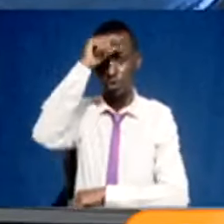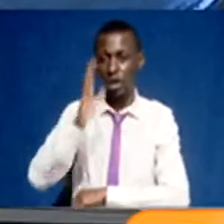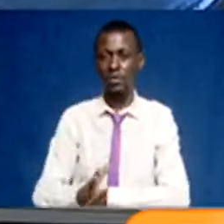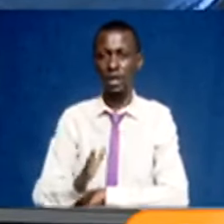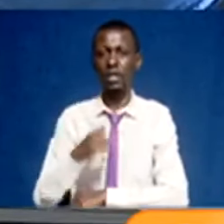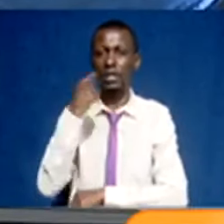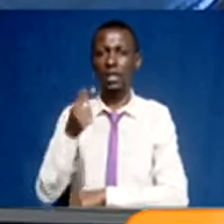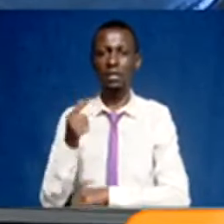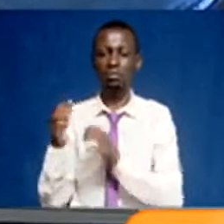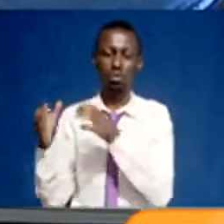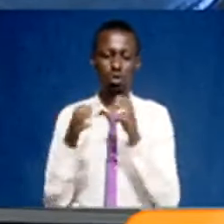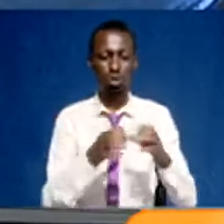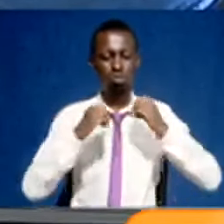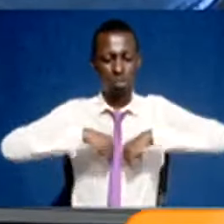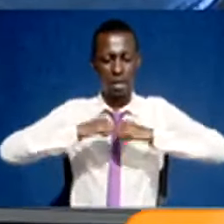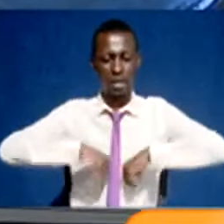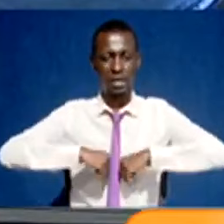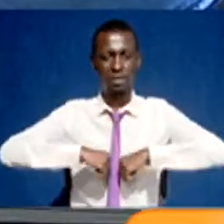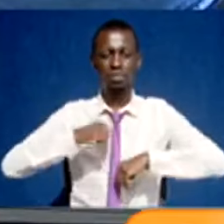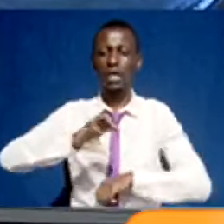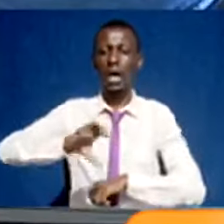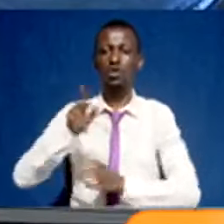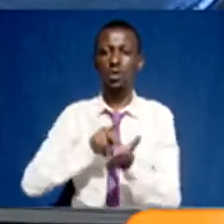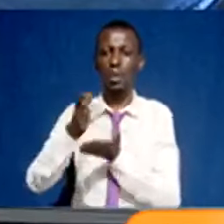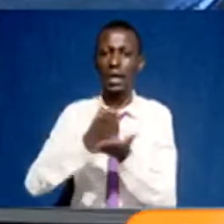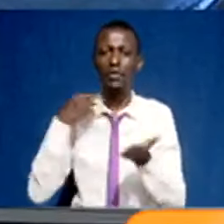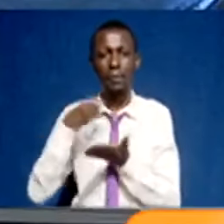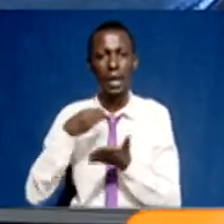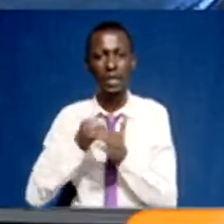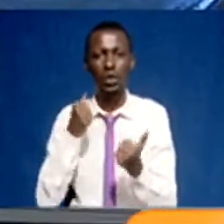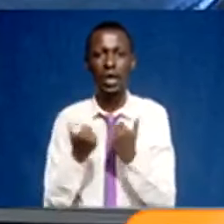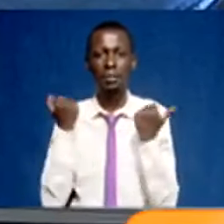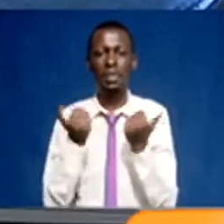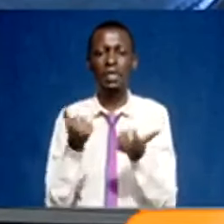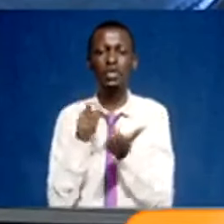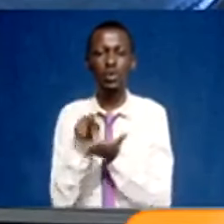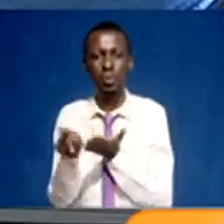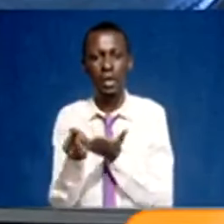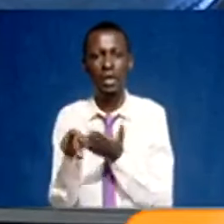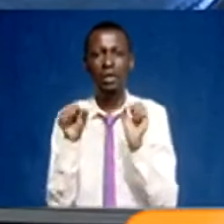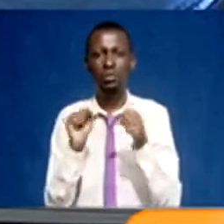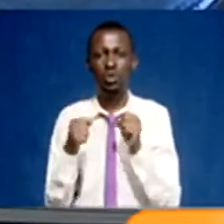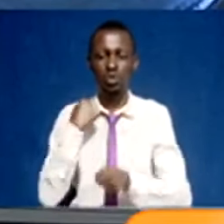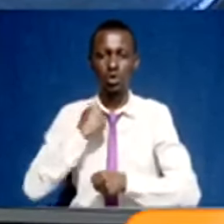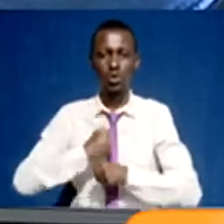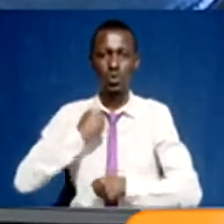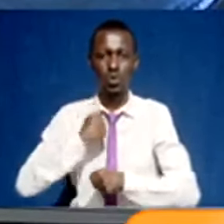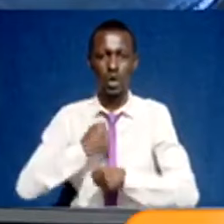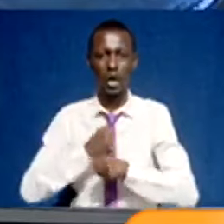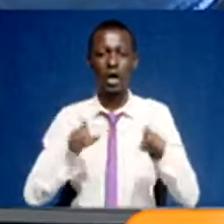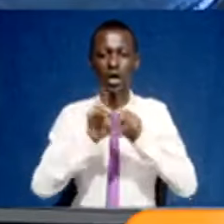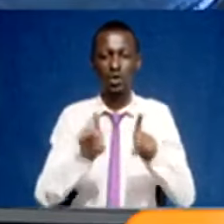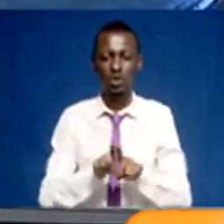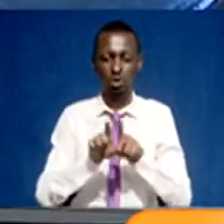the parties brokered a deal to have counties pay half the amount that will be charged to operate the and service